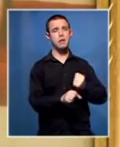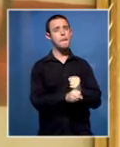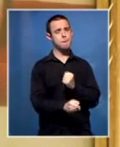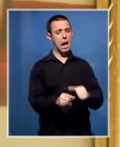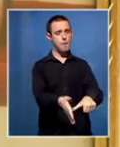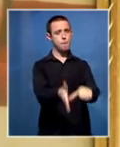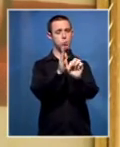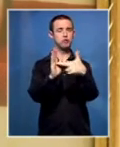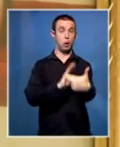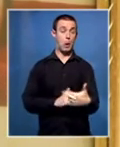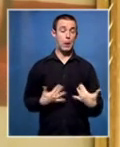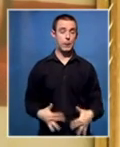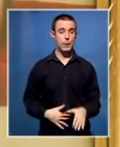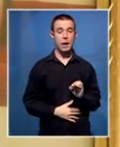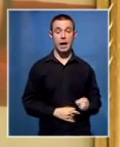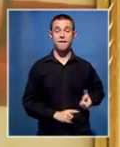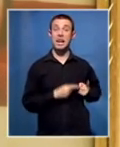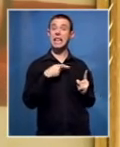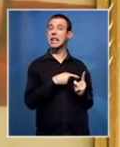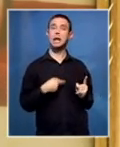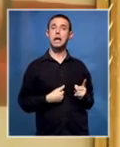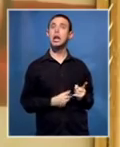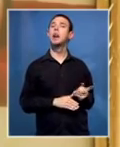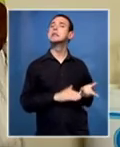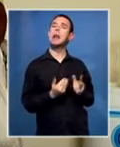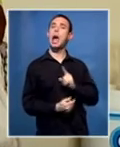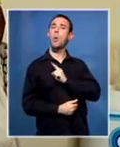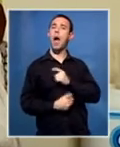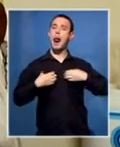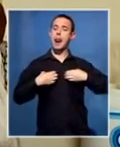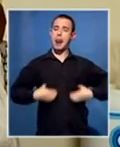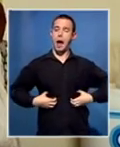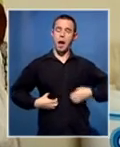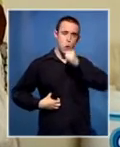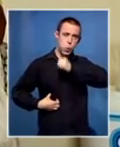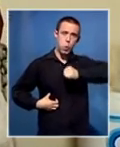death. Inkosi Mzimela is believed to have died of pneumonia. He will be